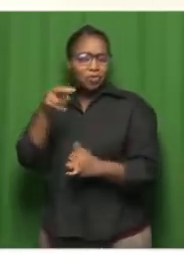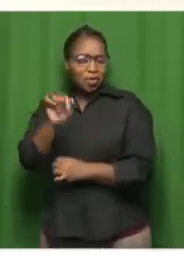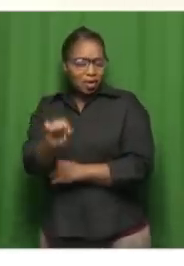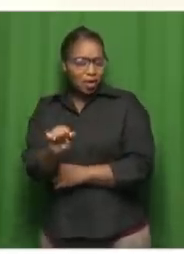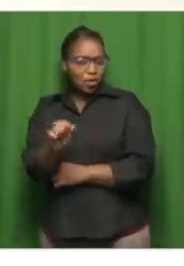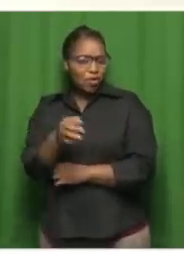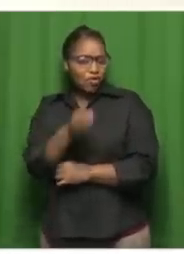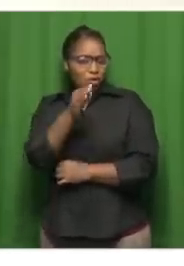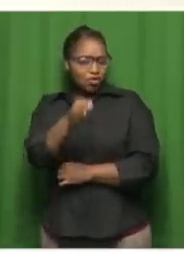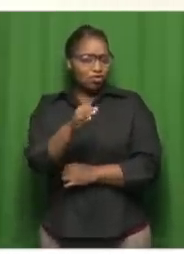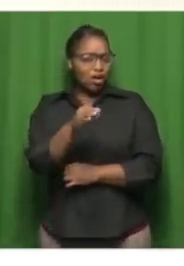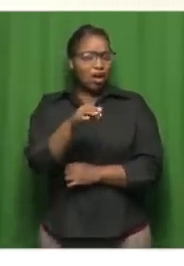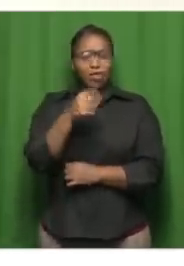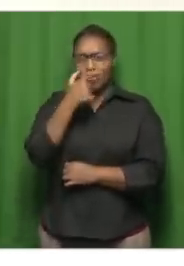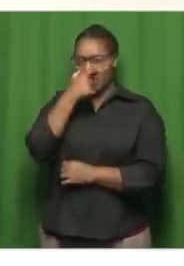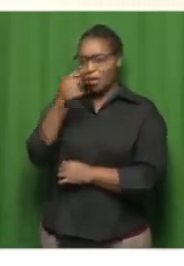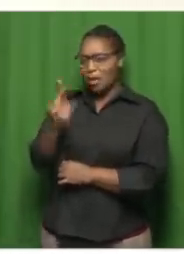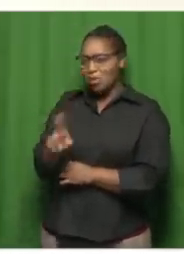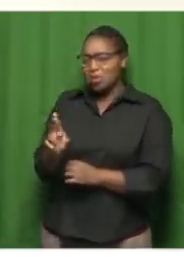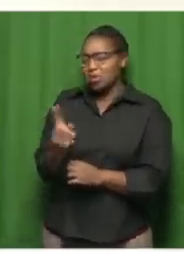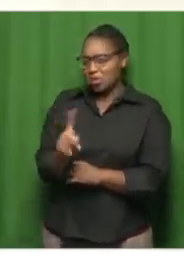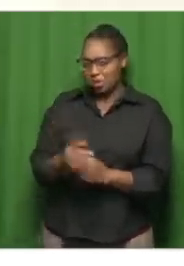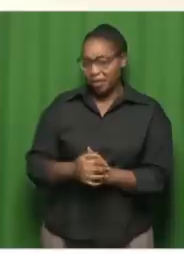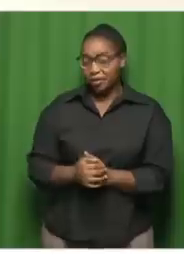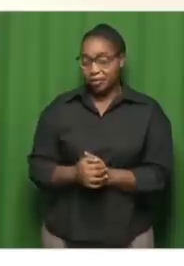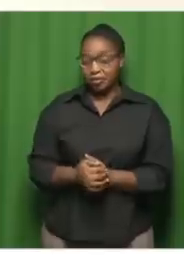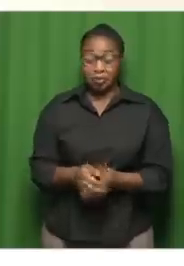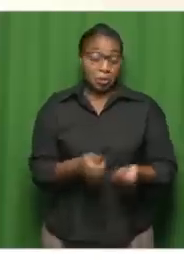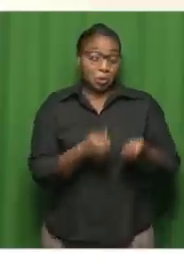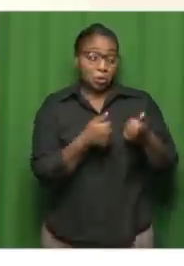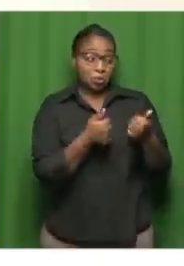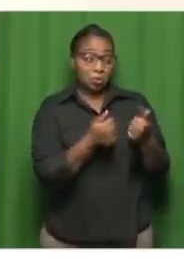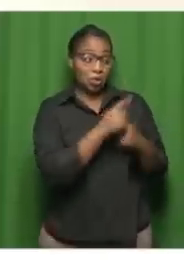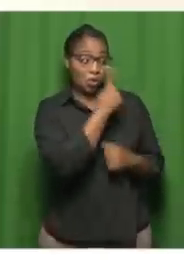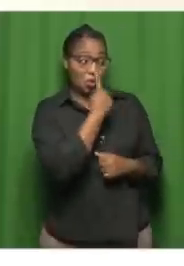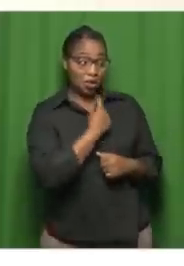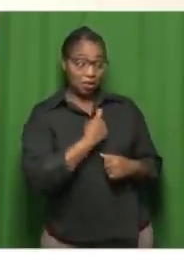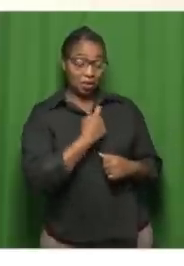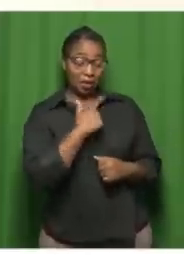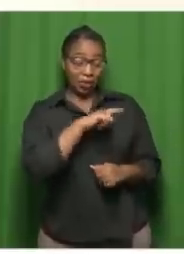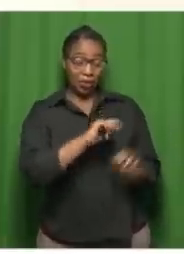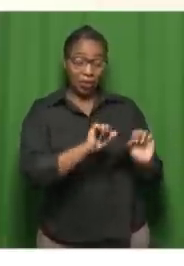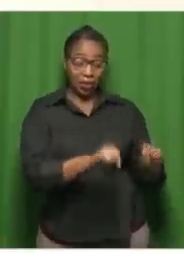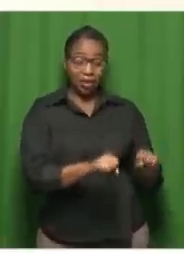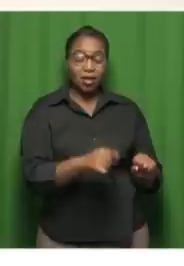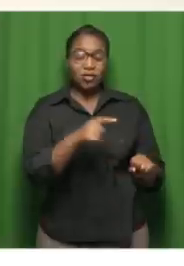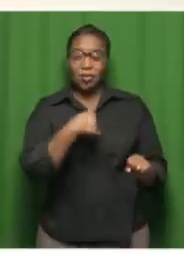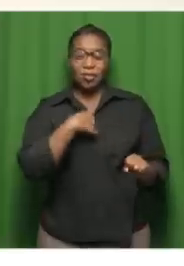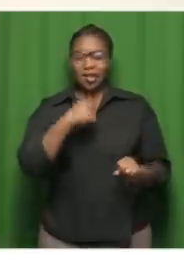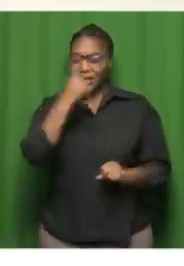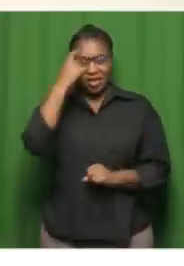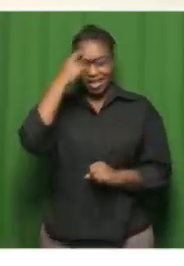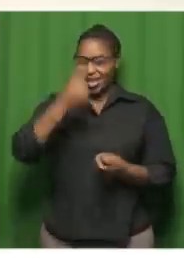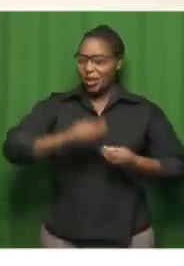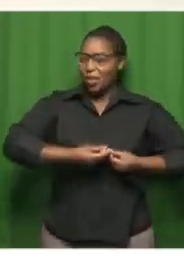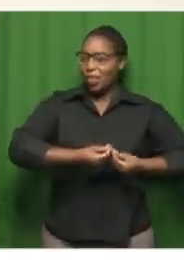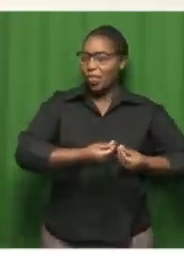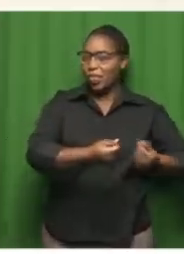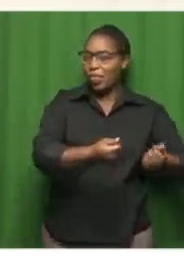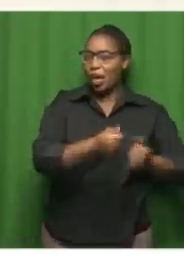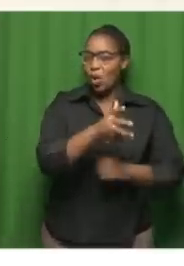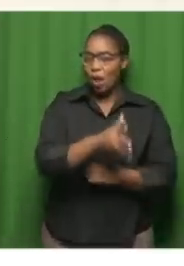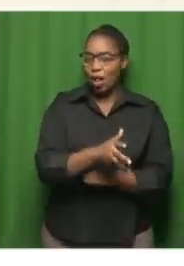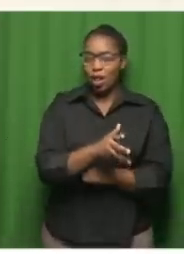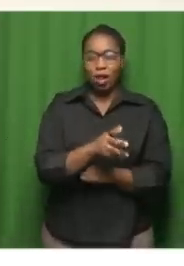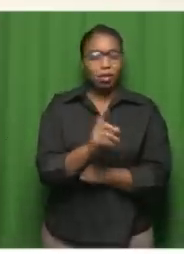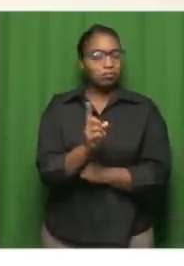Ramaphosa? A very good question, Leanne. For me, it's definitely not going to go smoothly. It can't go